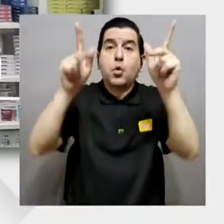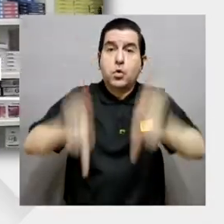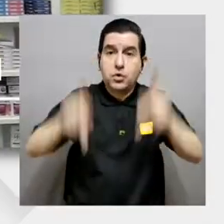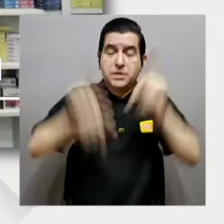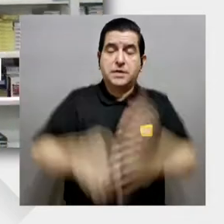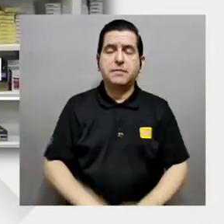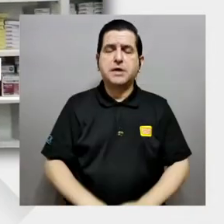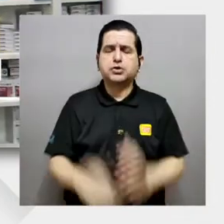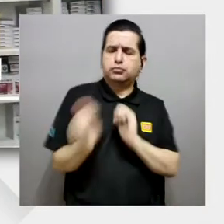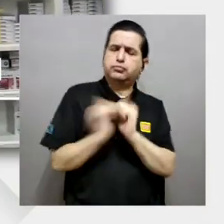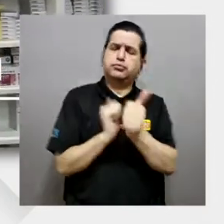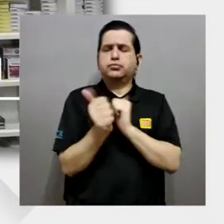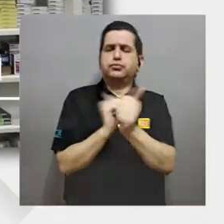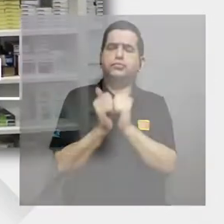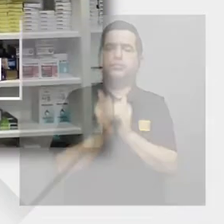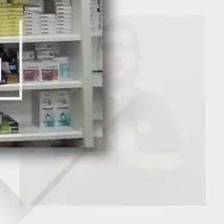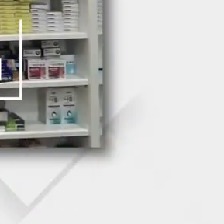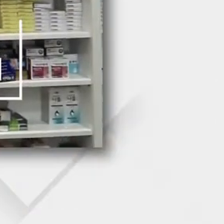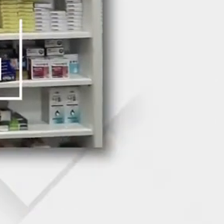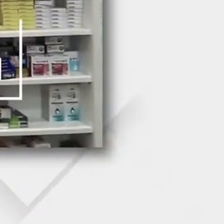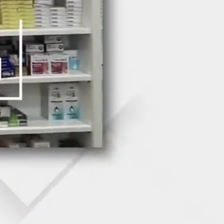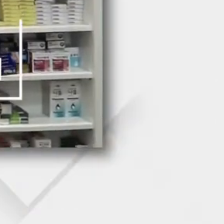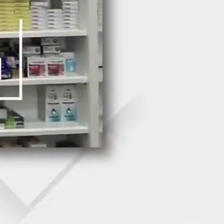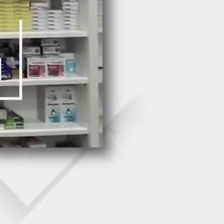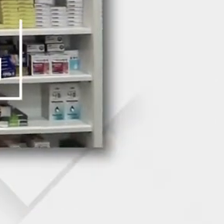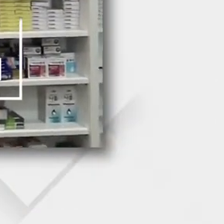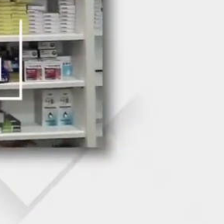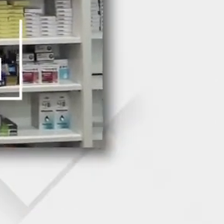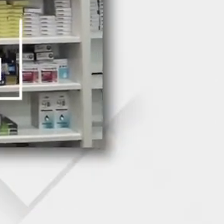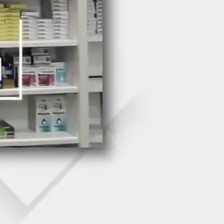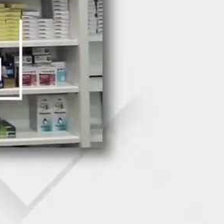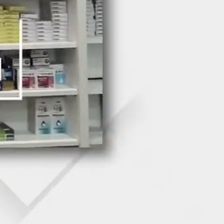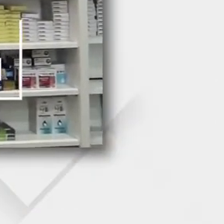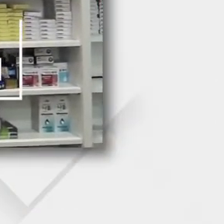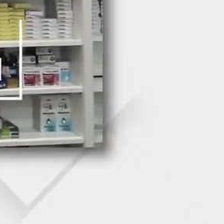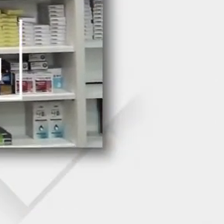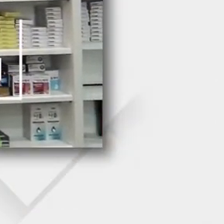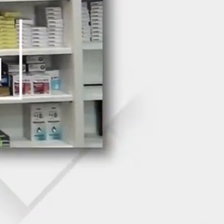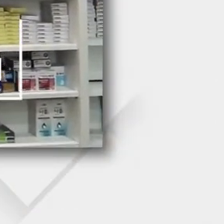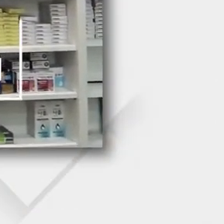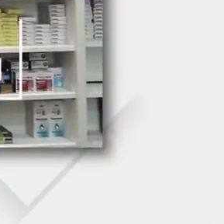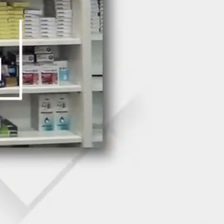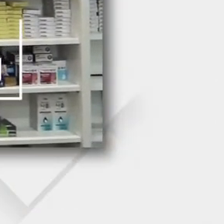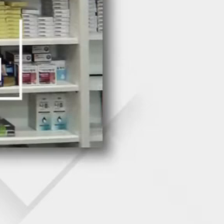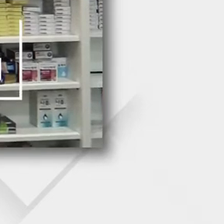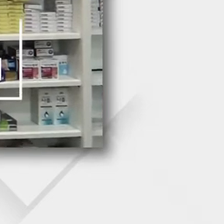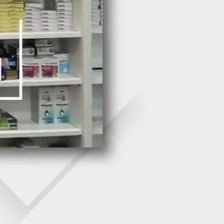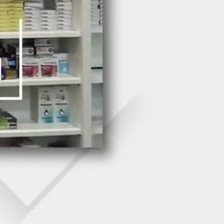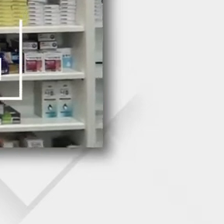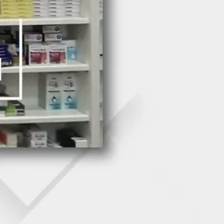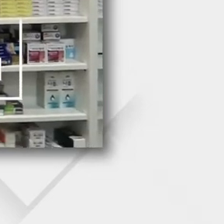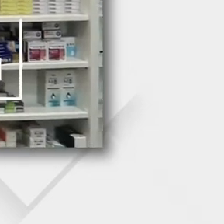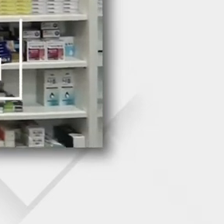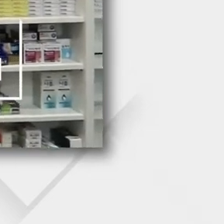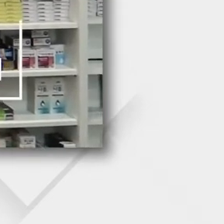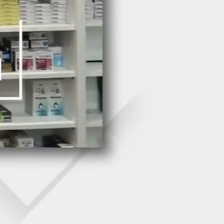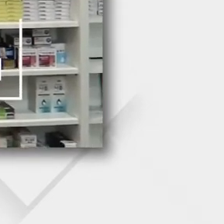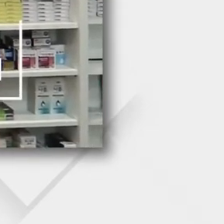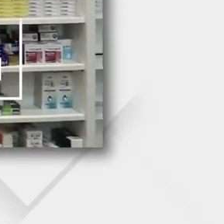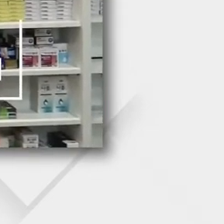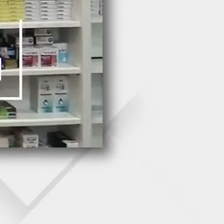take care of their health and eat good foods